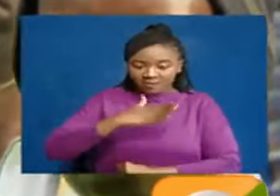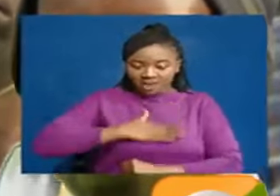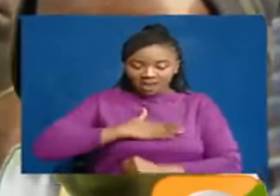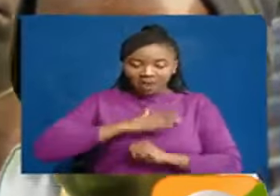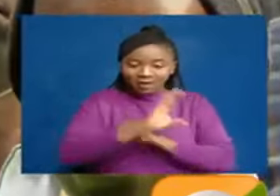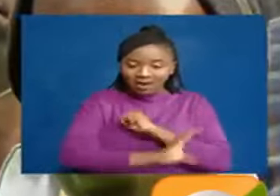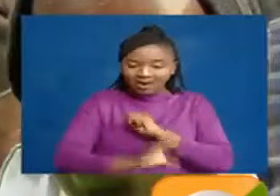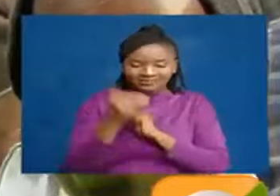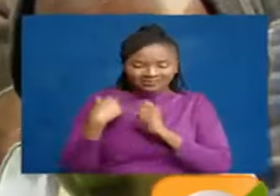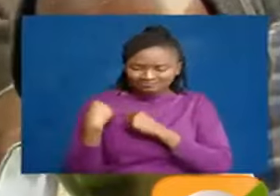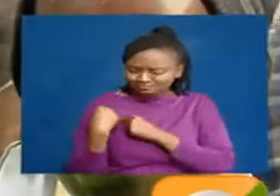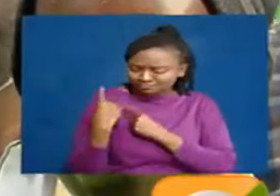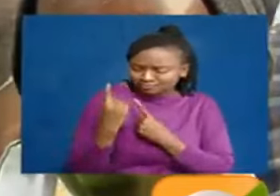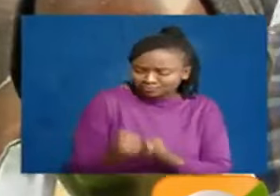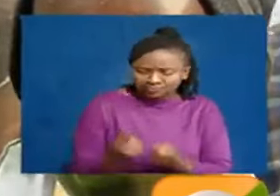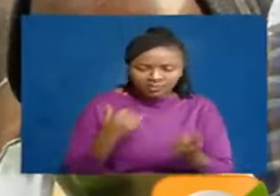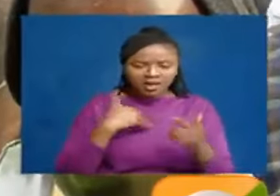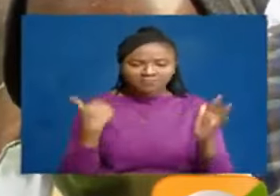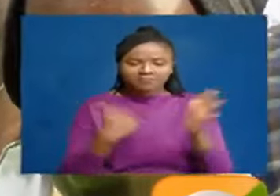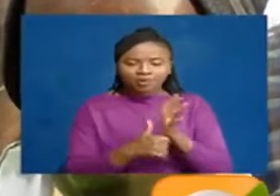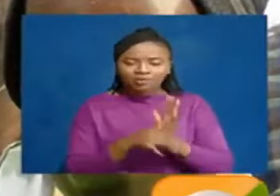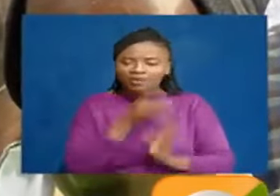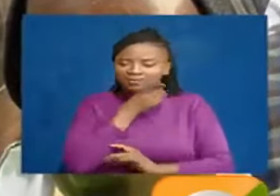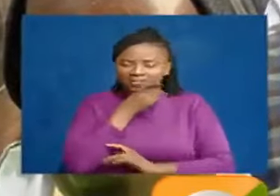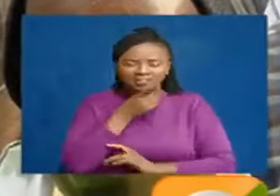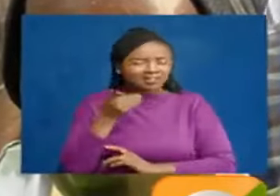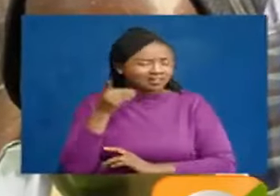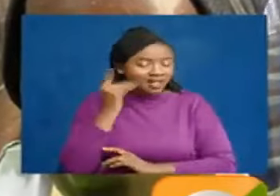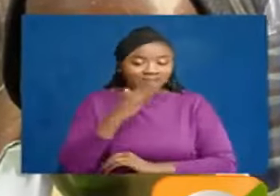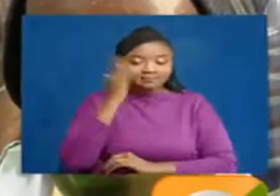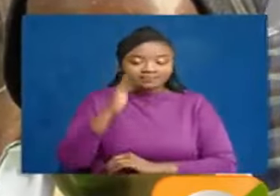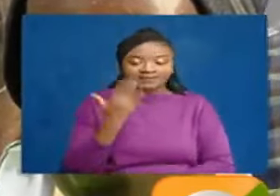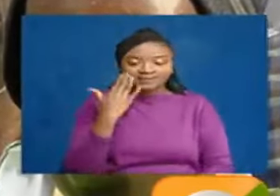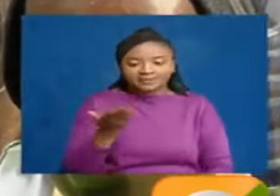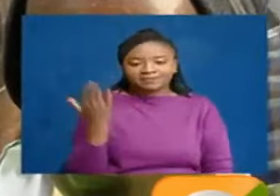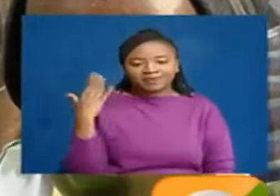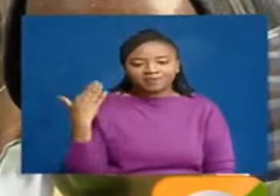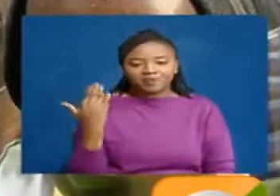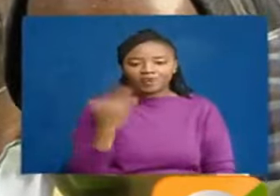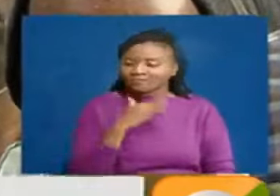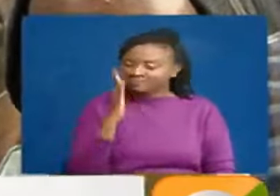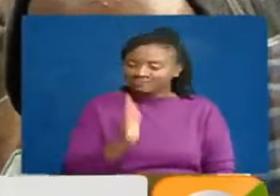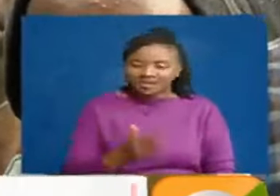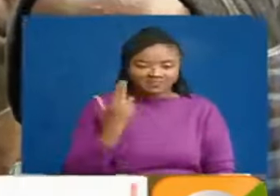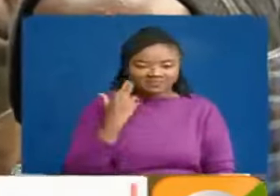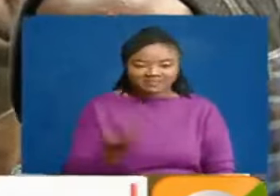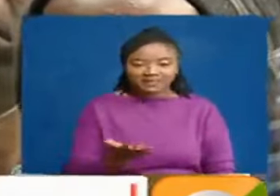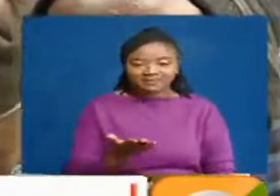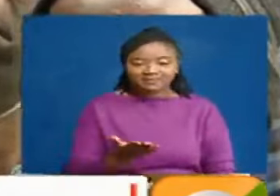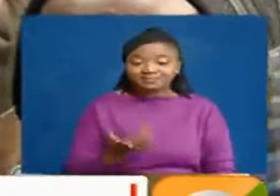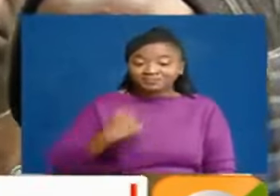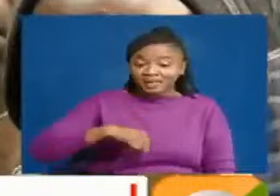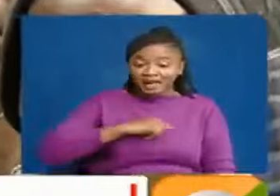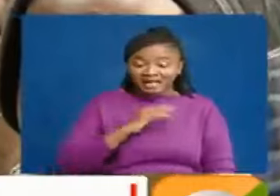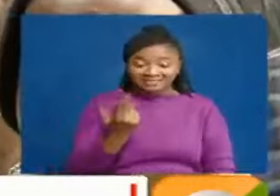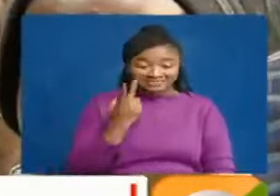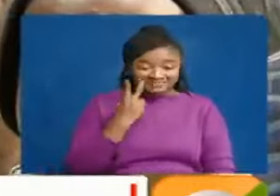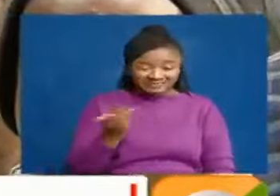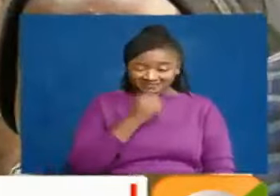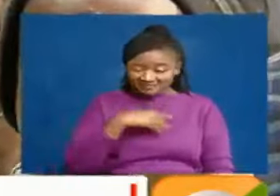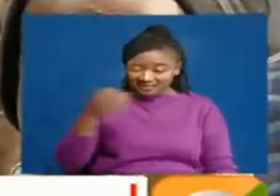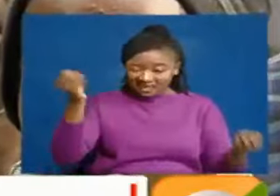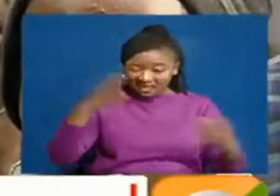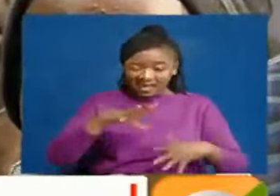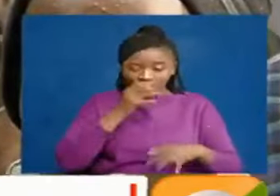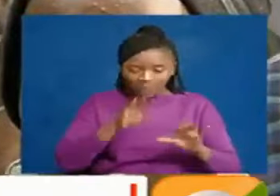last one which we have never seen it in 40 years. You have seen the floods that took place